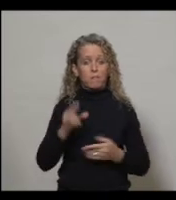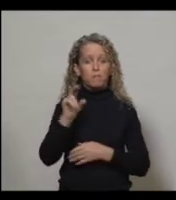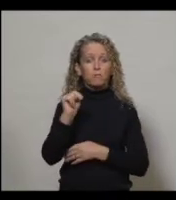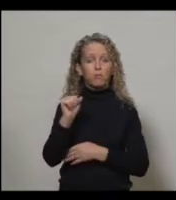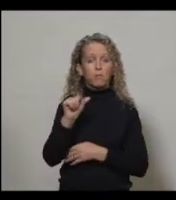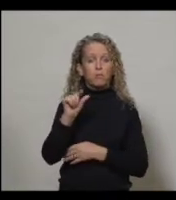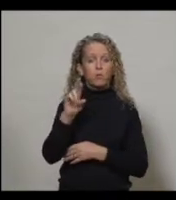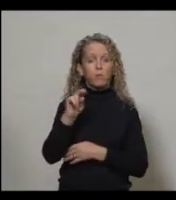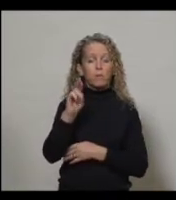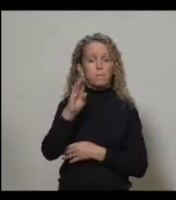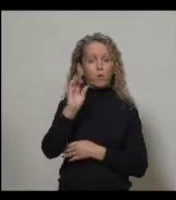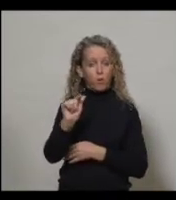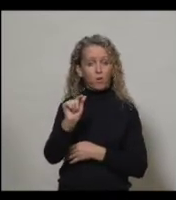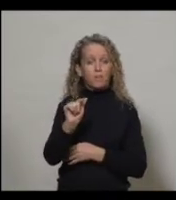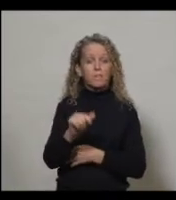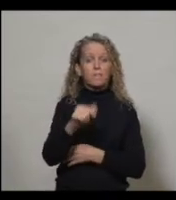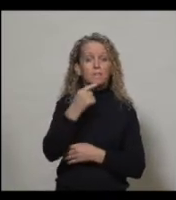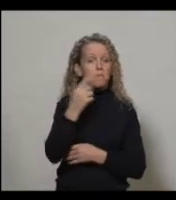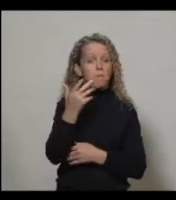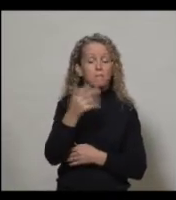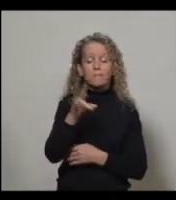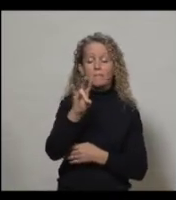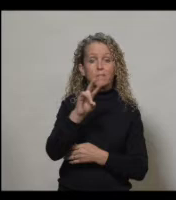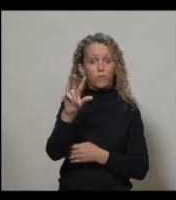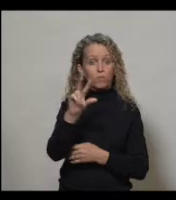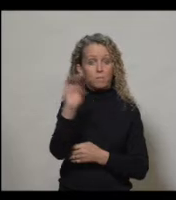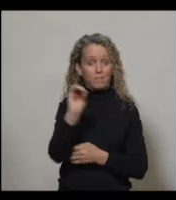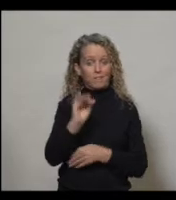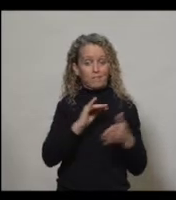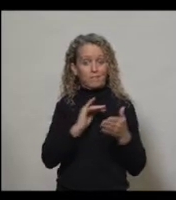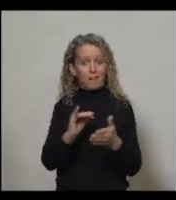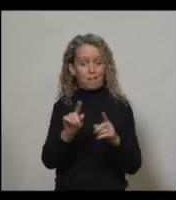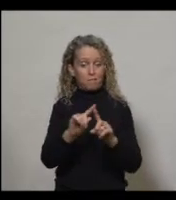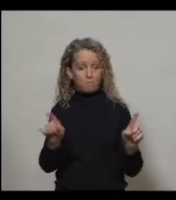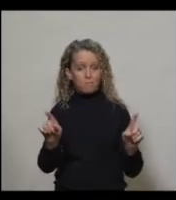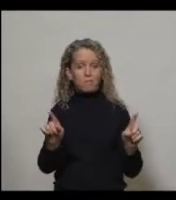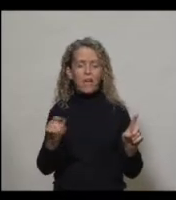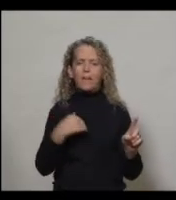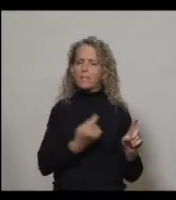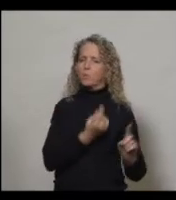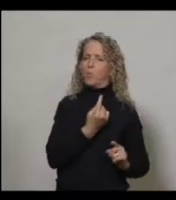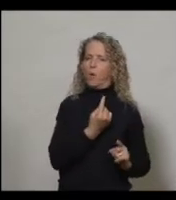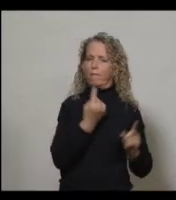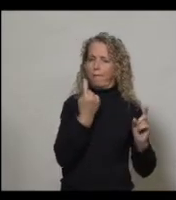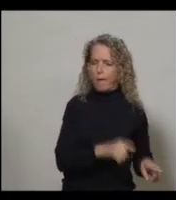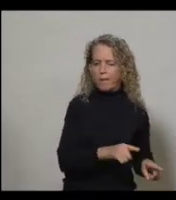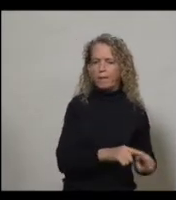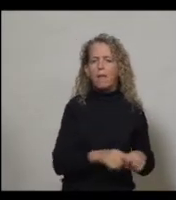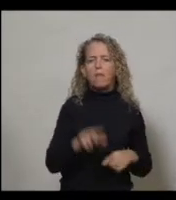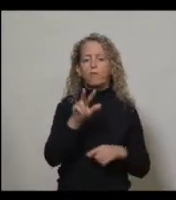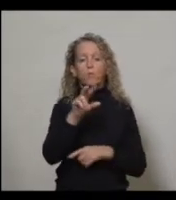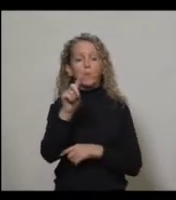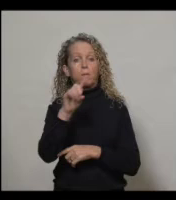that tells us that 73% of the participants in that study had at least one ACE score, and 31% had